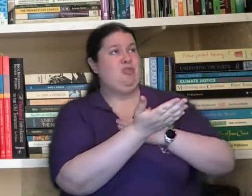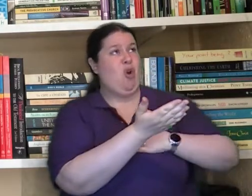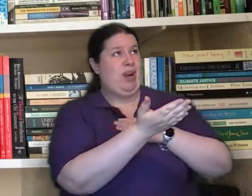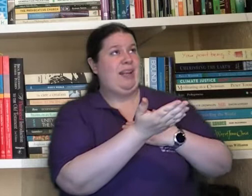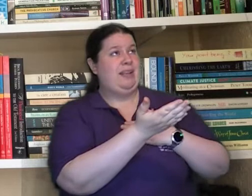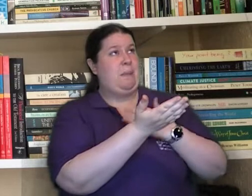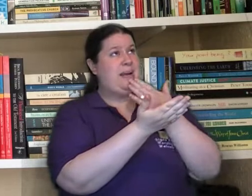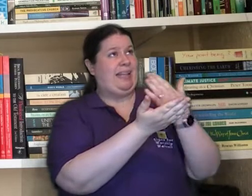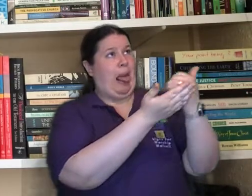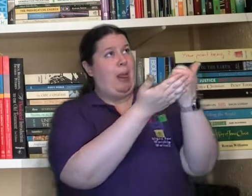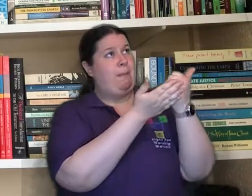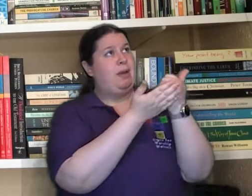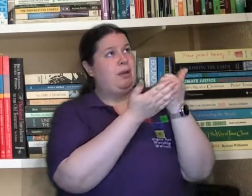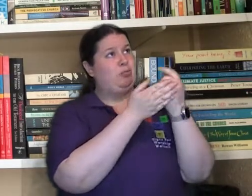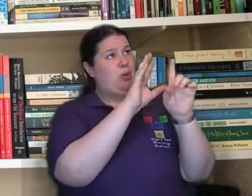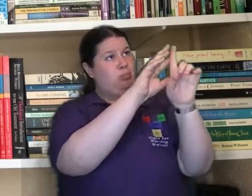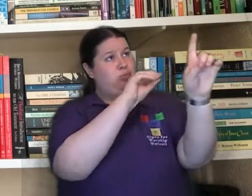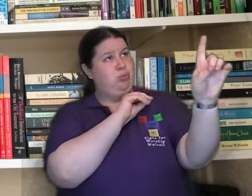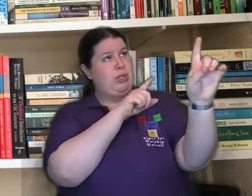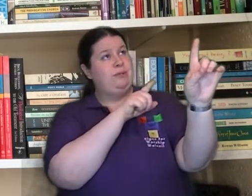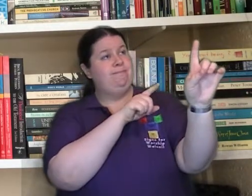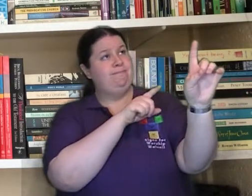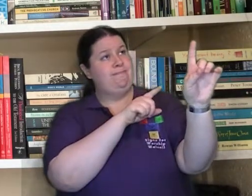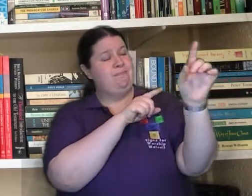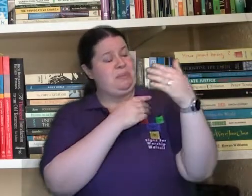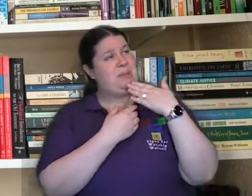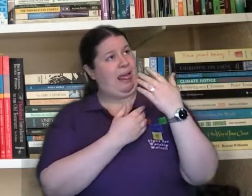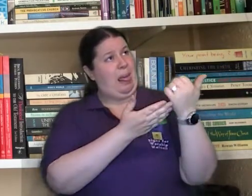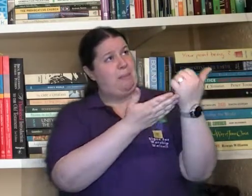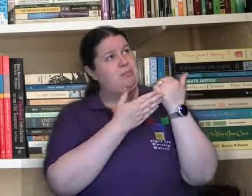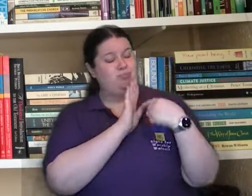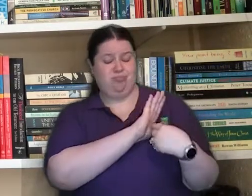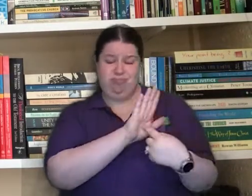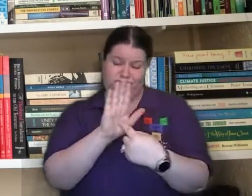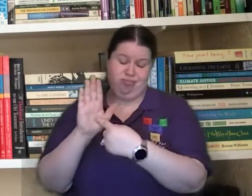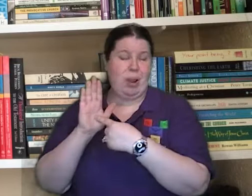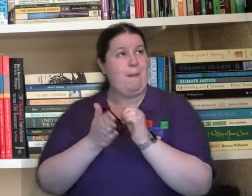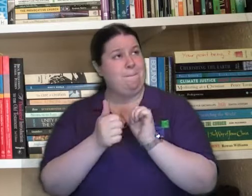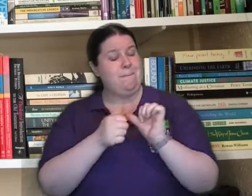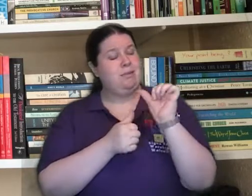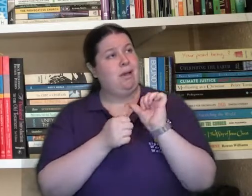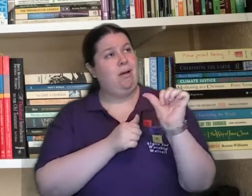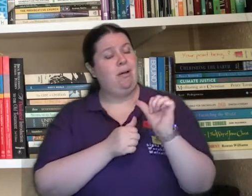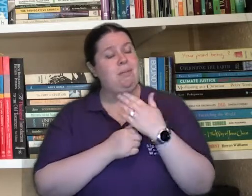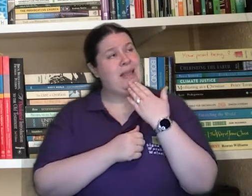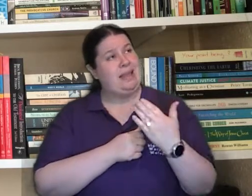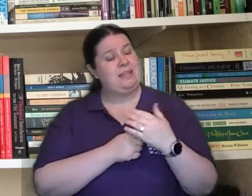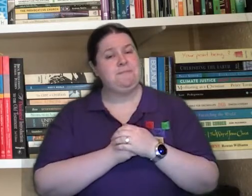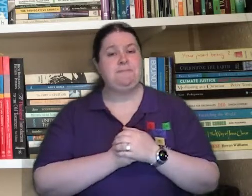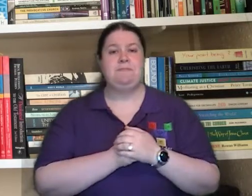and we say, God, we're sorry for this. Please help us to be more Christ-like. Please help us to represent you in the world